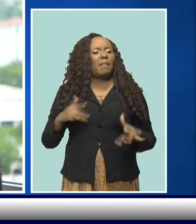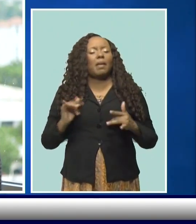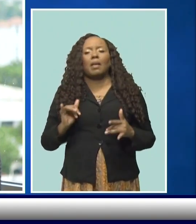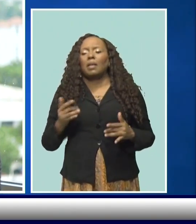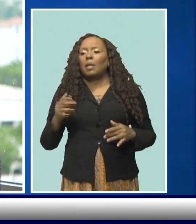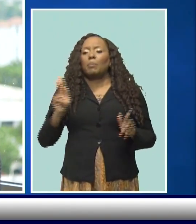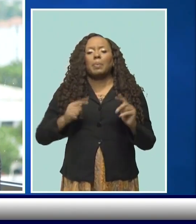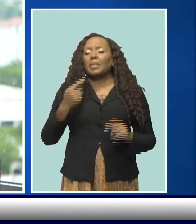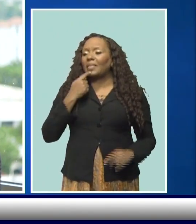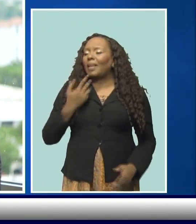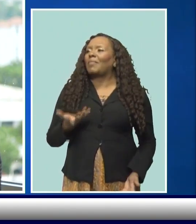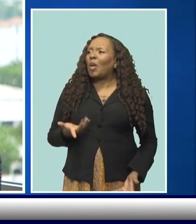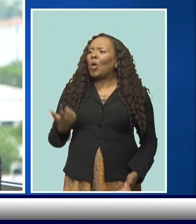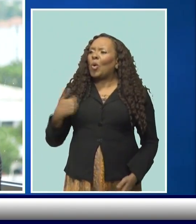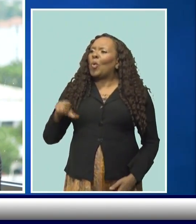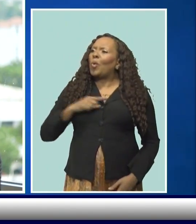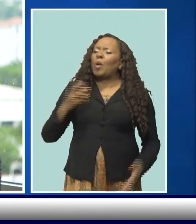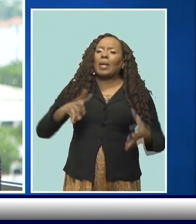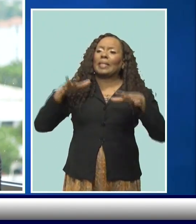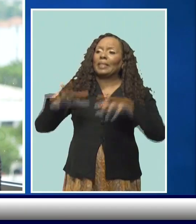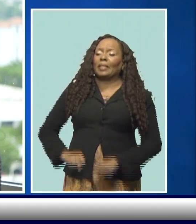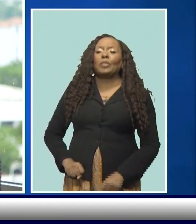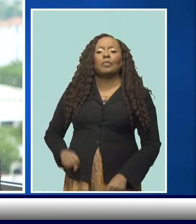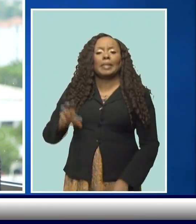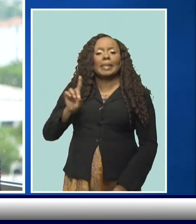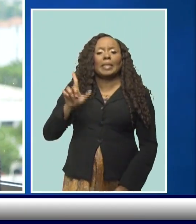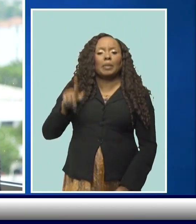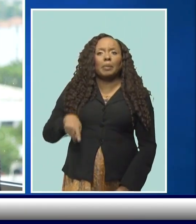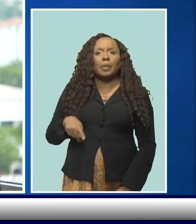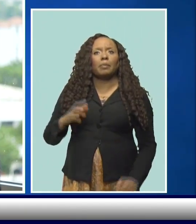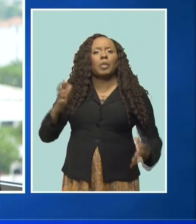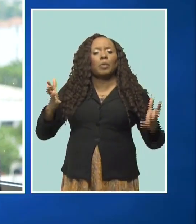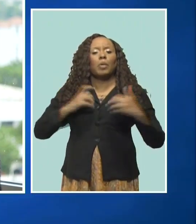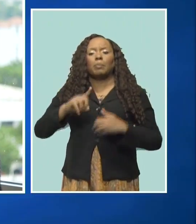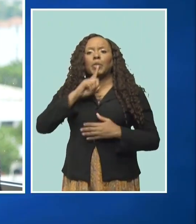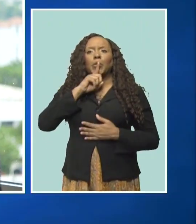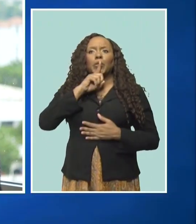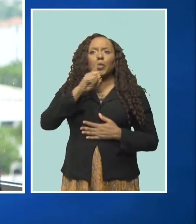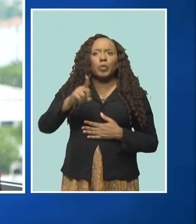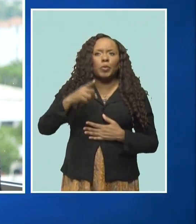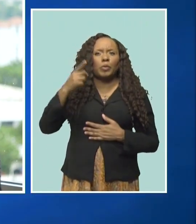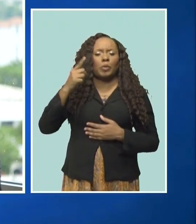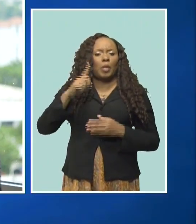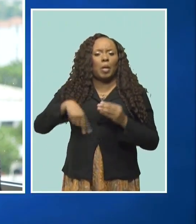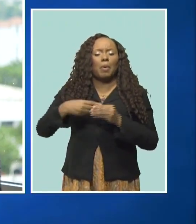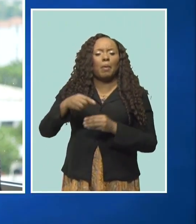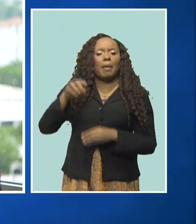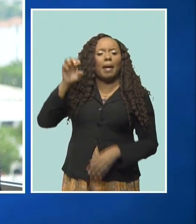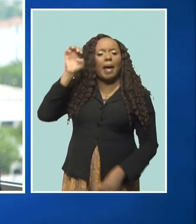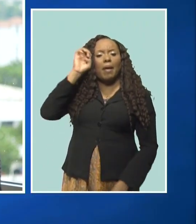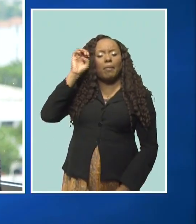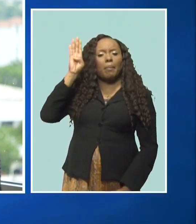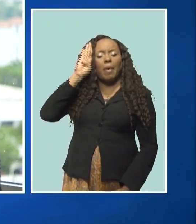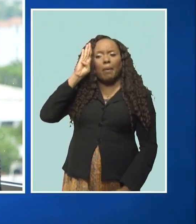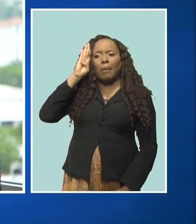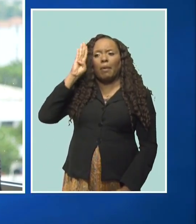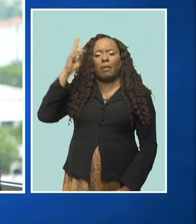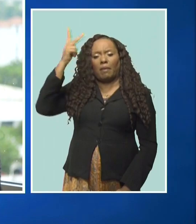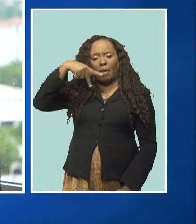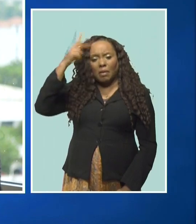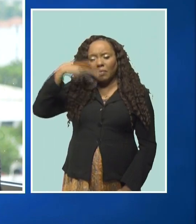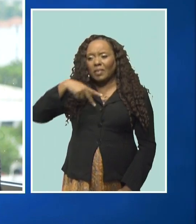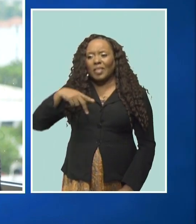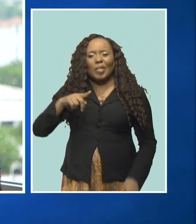to retake the party because they want to stay true to the philosophy of Errol Walton Barrow have done everything to tarnish